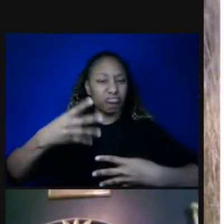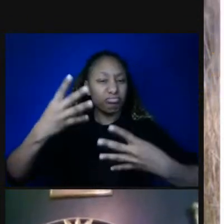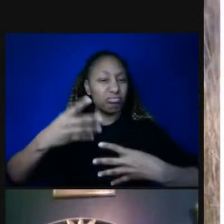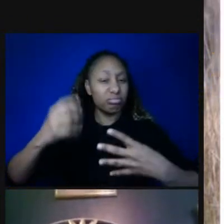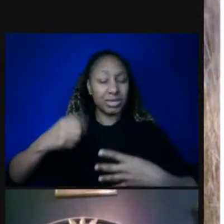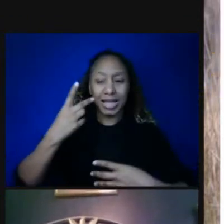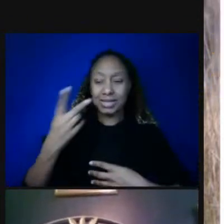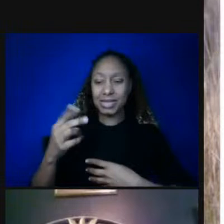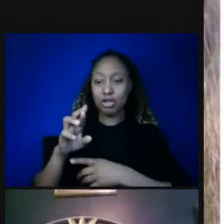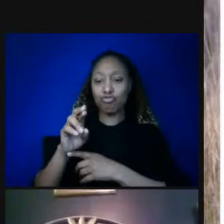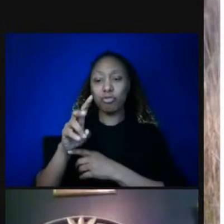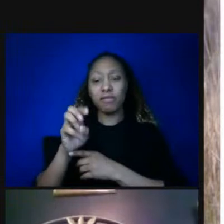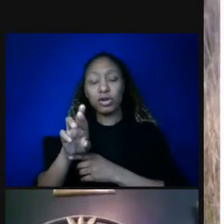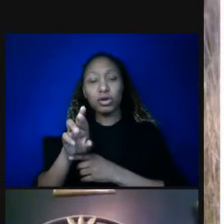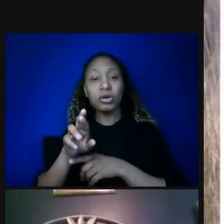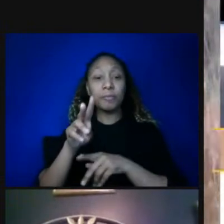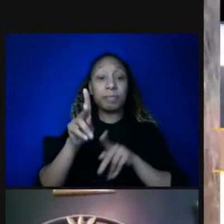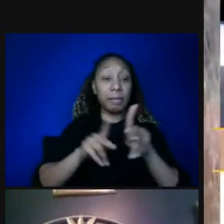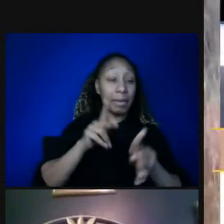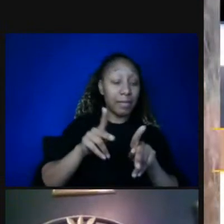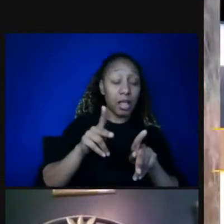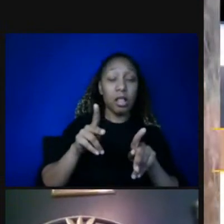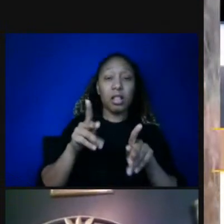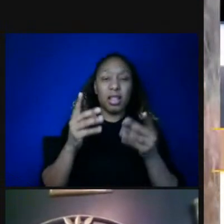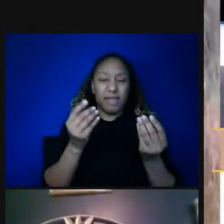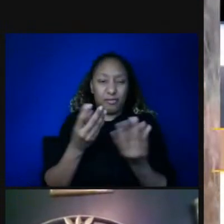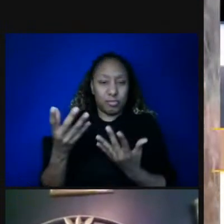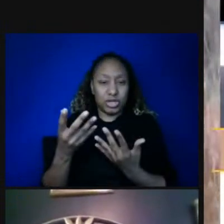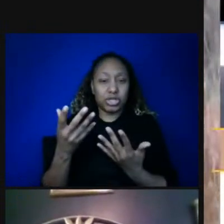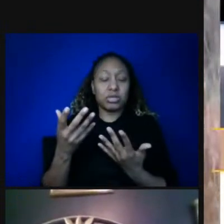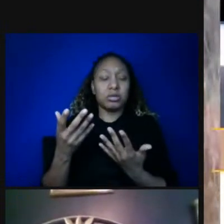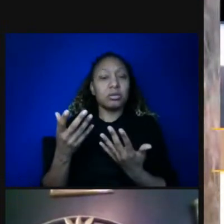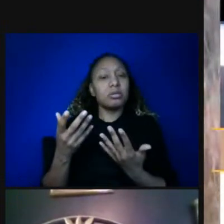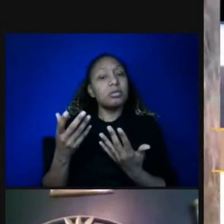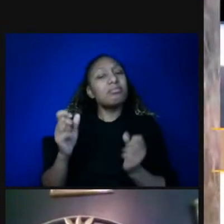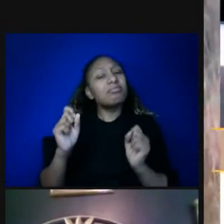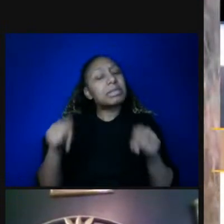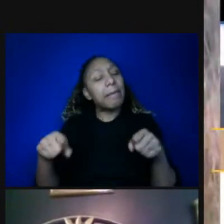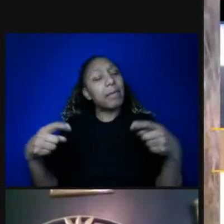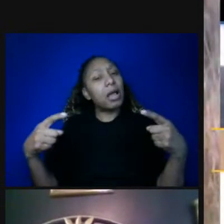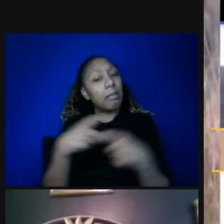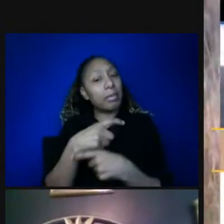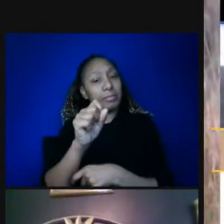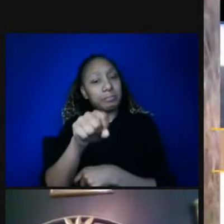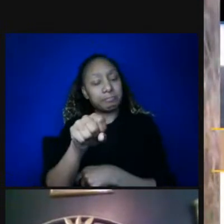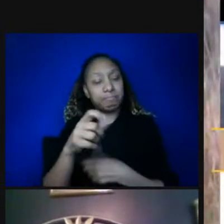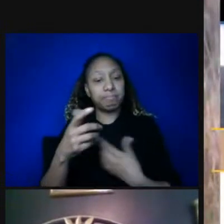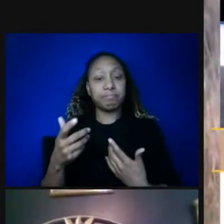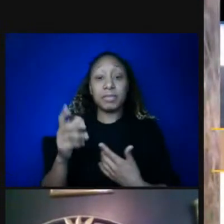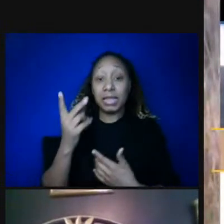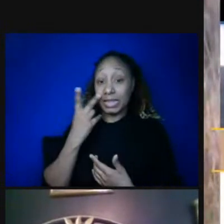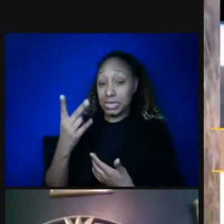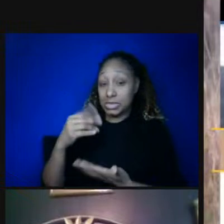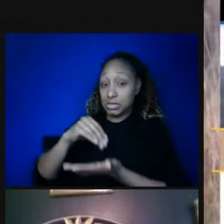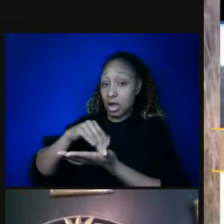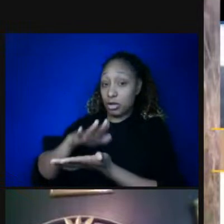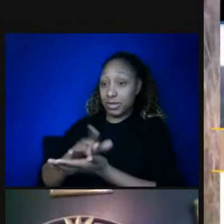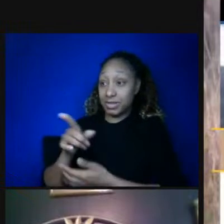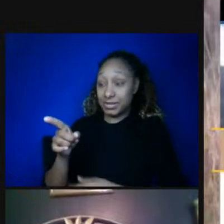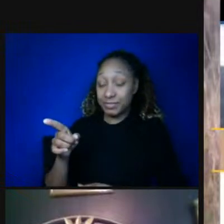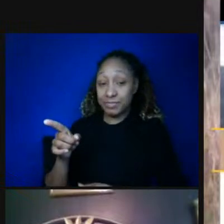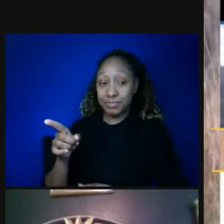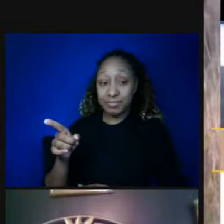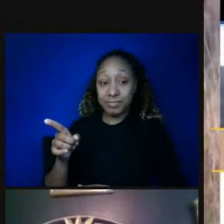a people and find it there. But that might be a little cumbersome. What about the documents? Documents are really